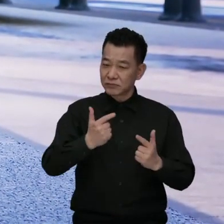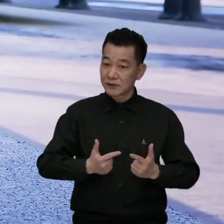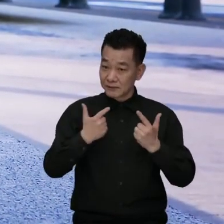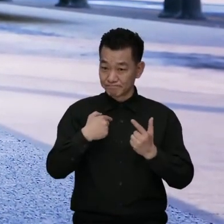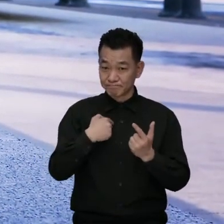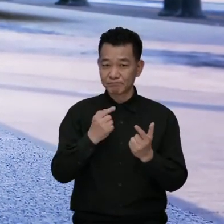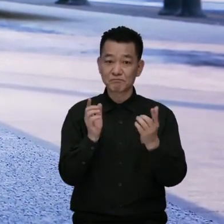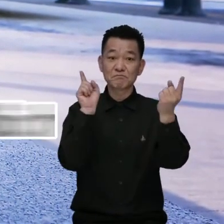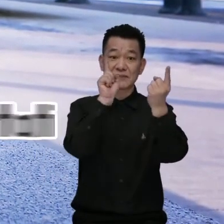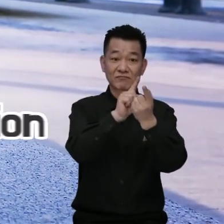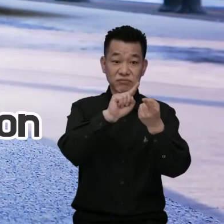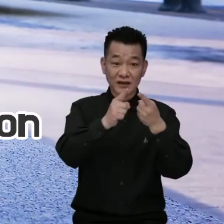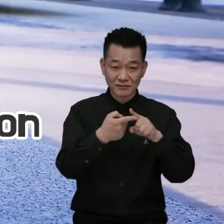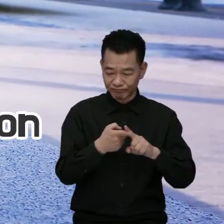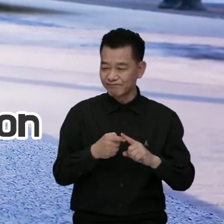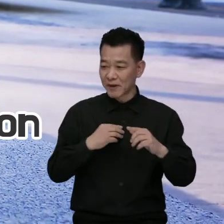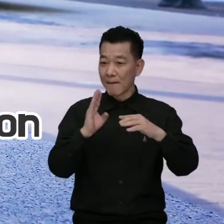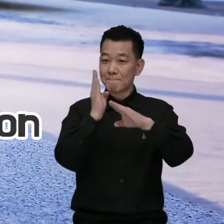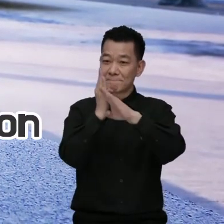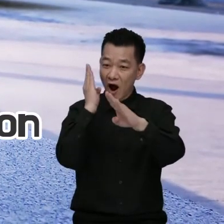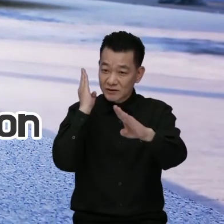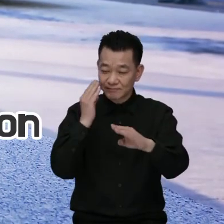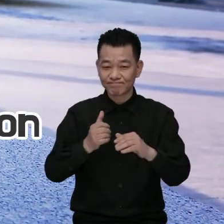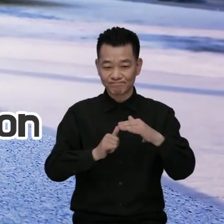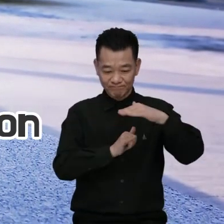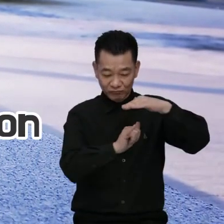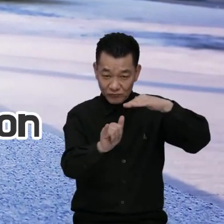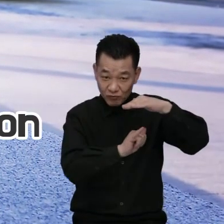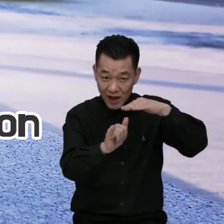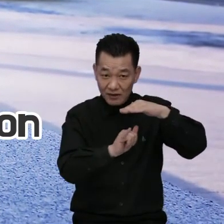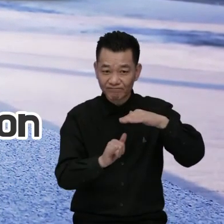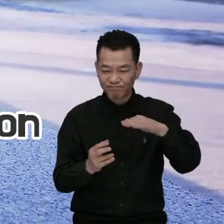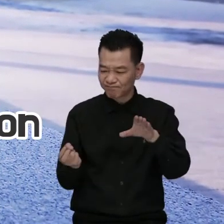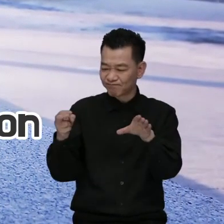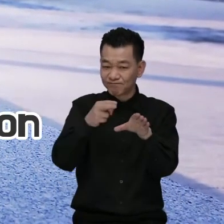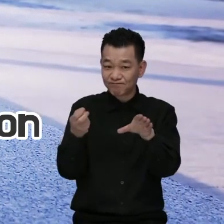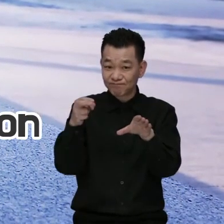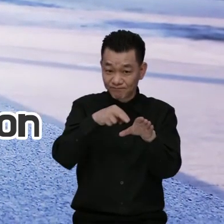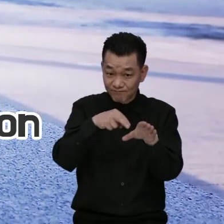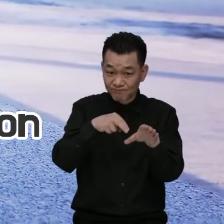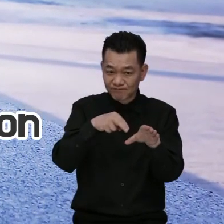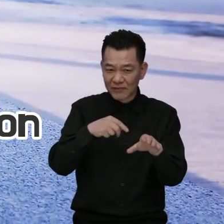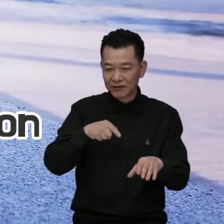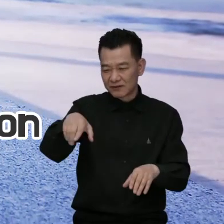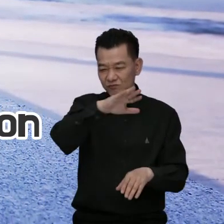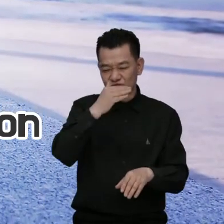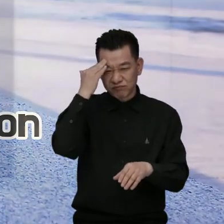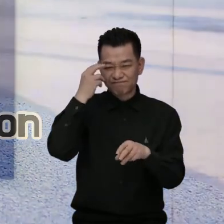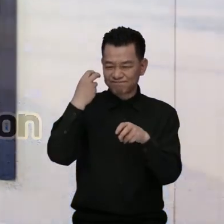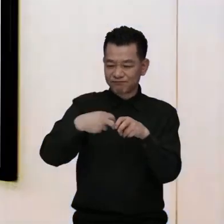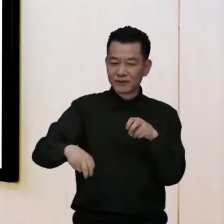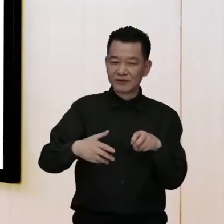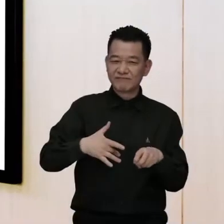For some people, using the bus and subway to meet a friend could be a difficult task.